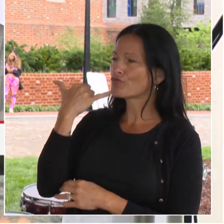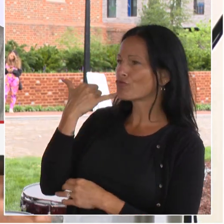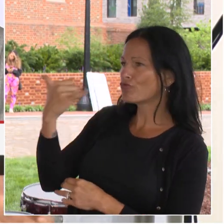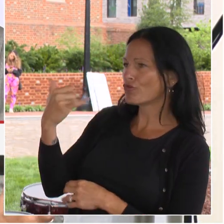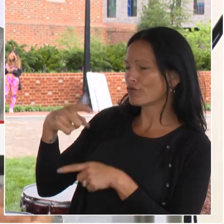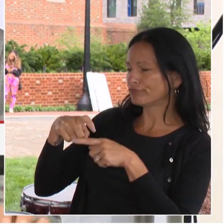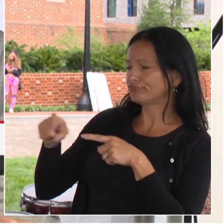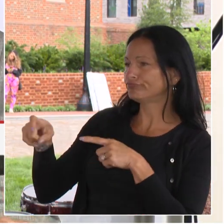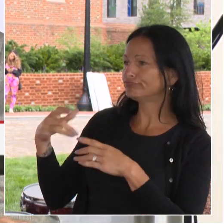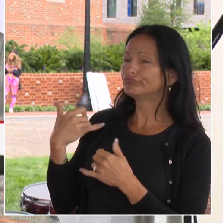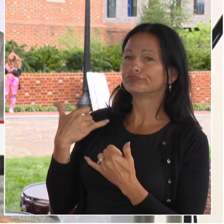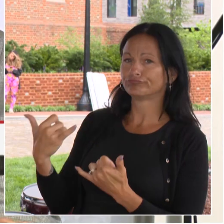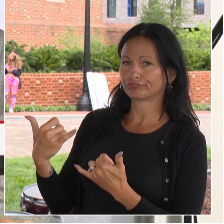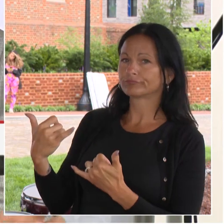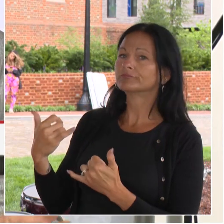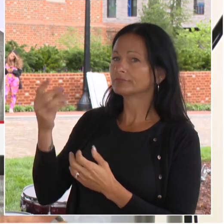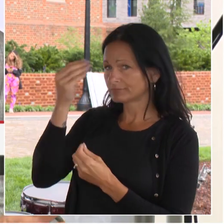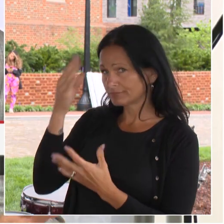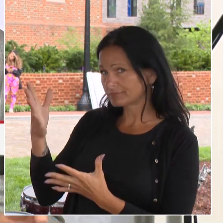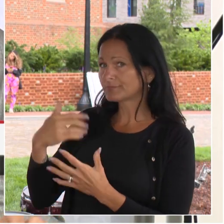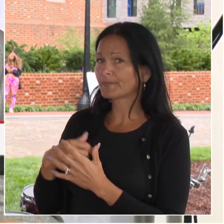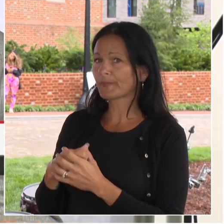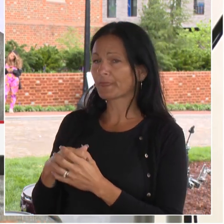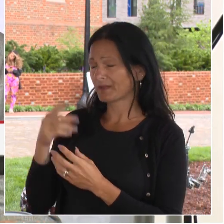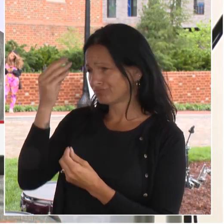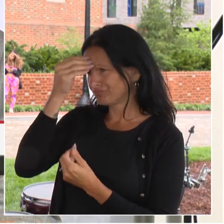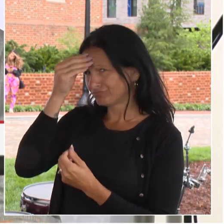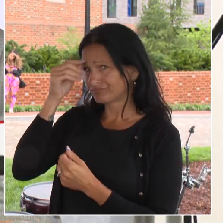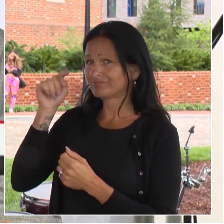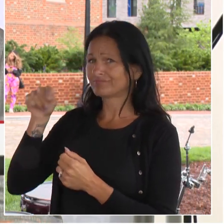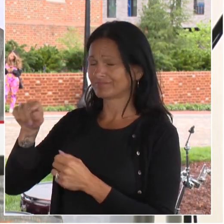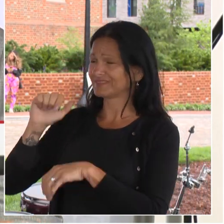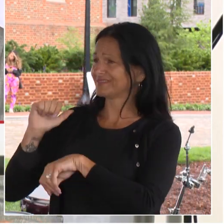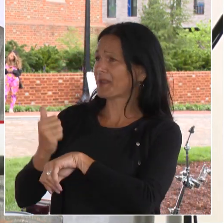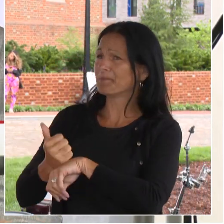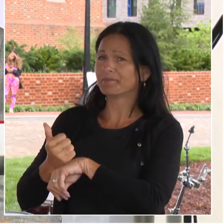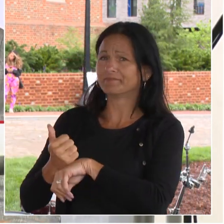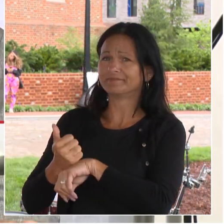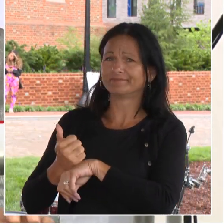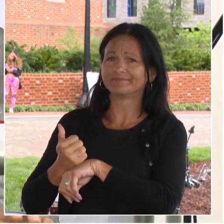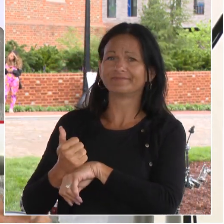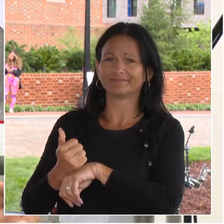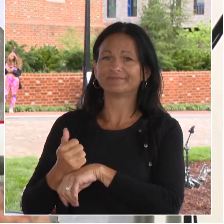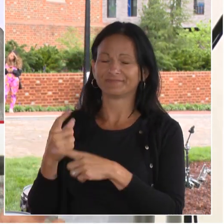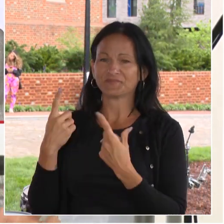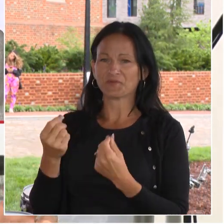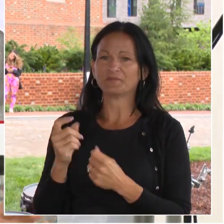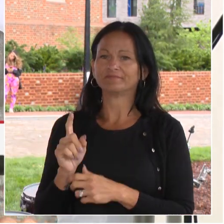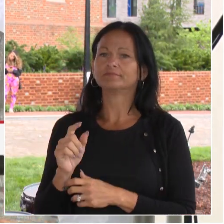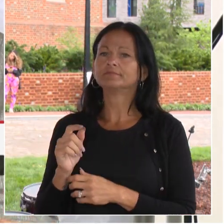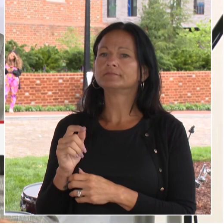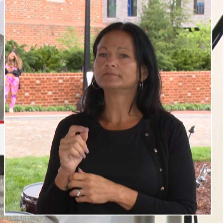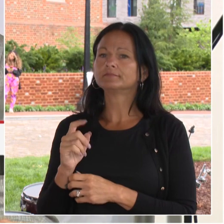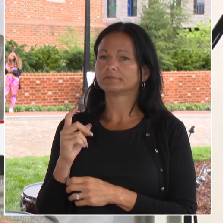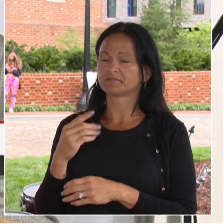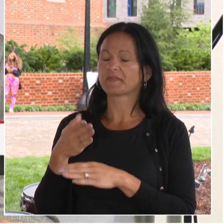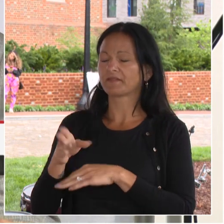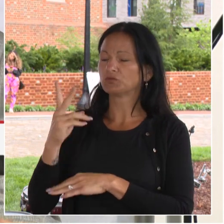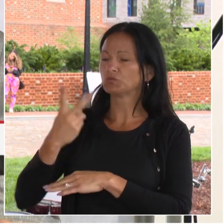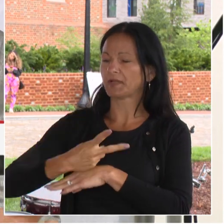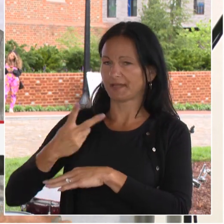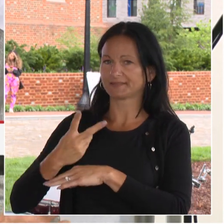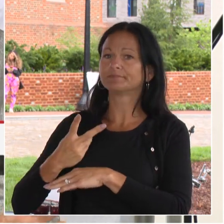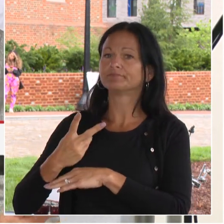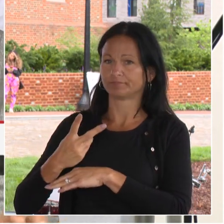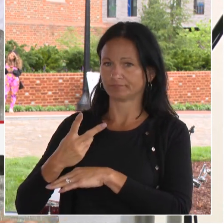he said, give me a day or two. The next day, Tom committed to this project and committed his company to the investing